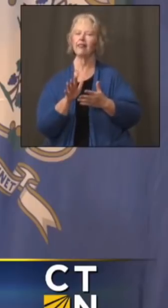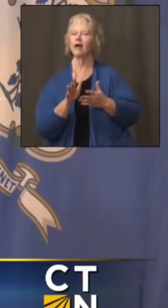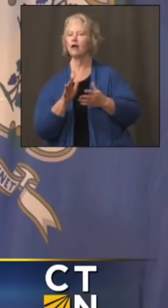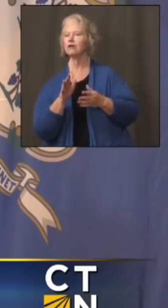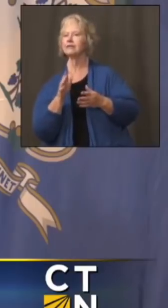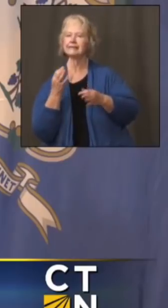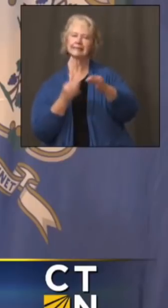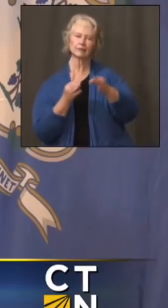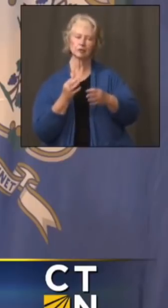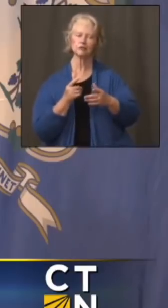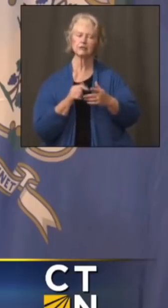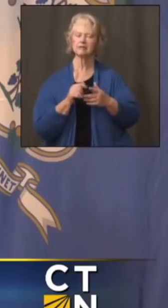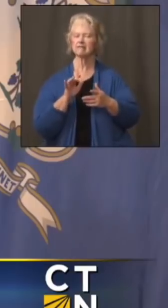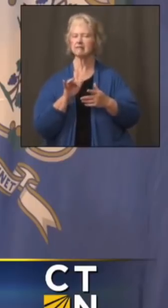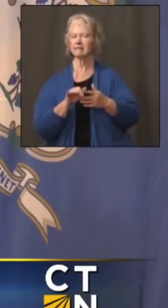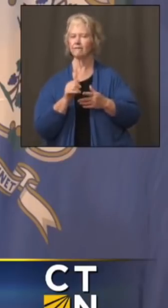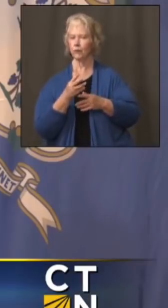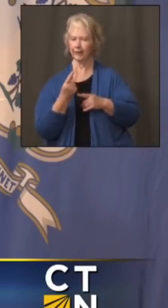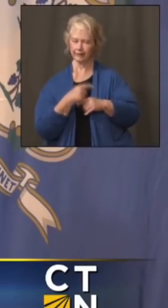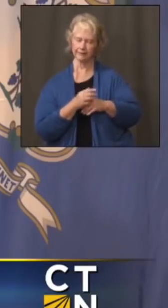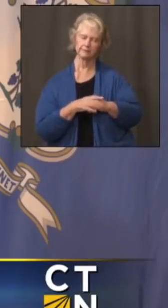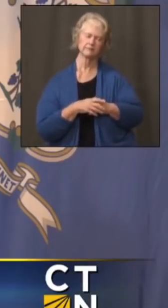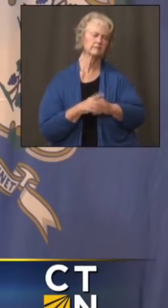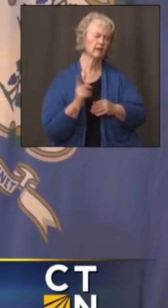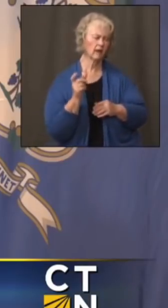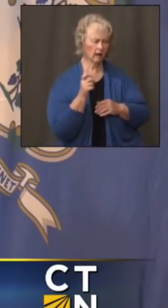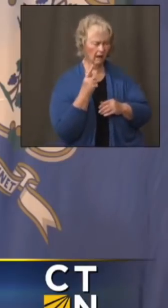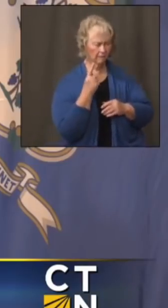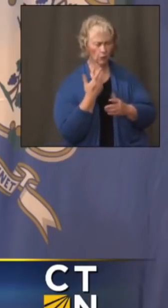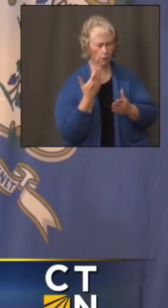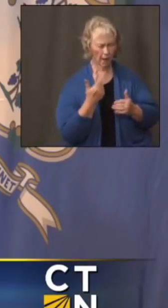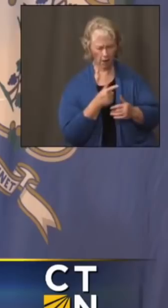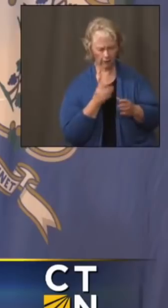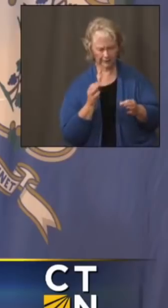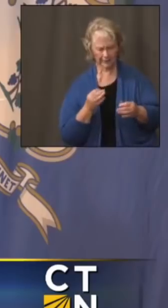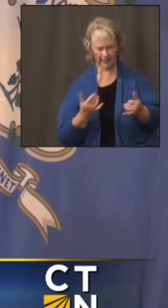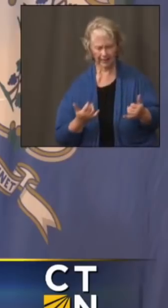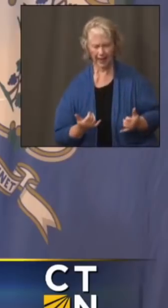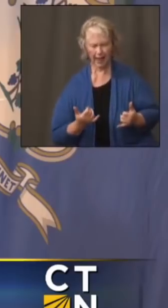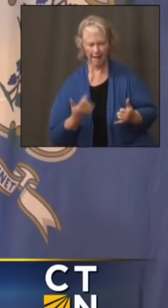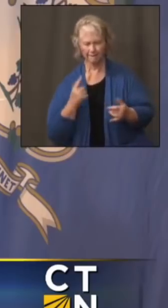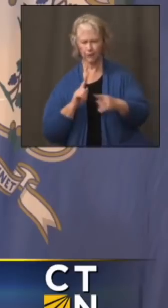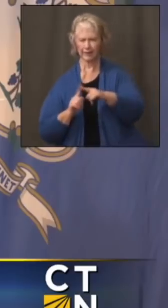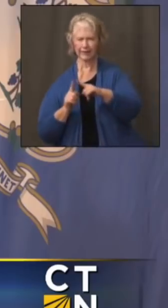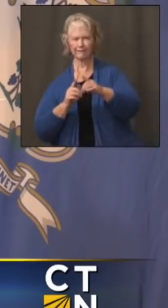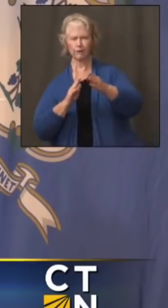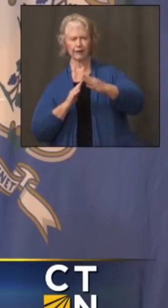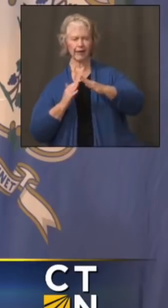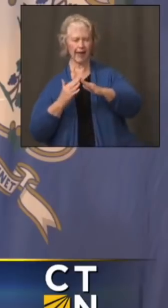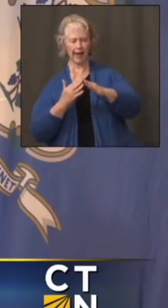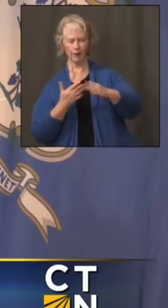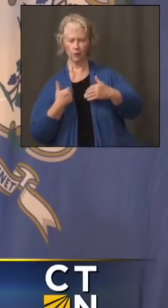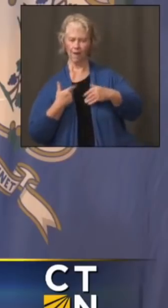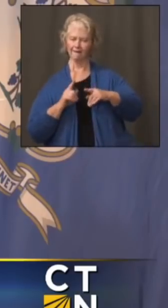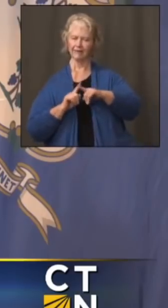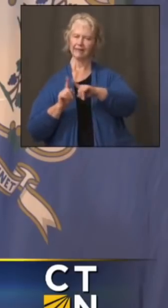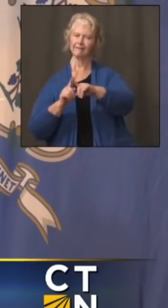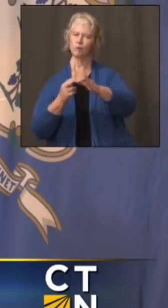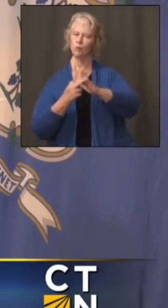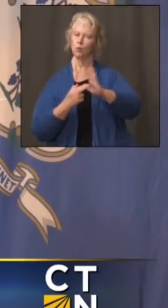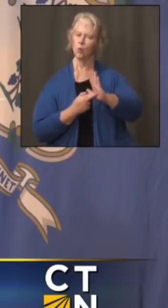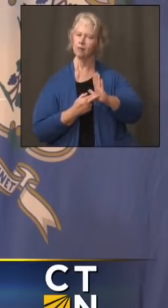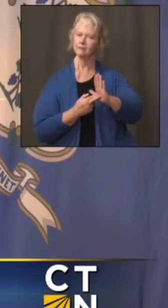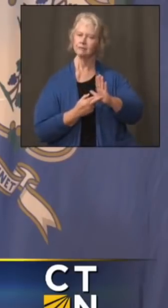and Governor, can you explain to me a bit about why you have decided now to allow different municipalities to follow different rules? Because